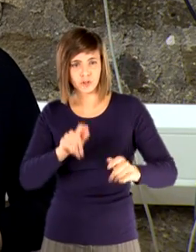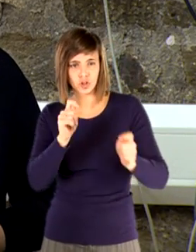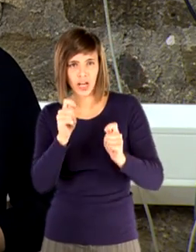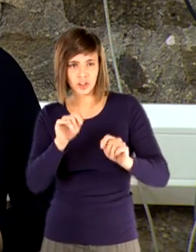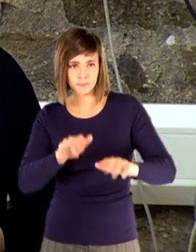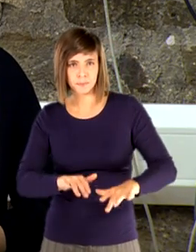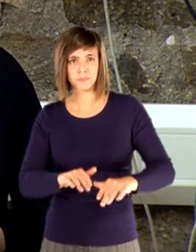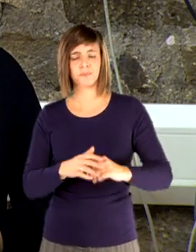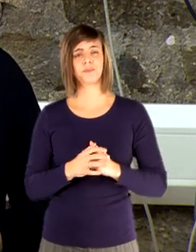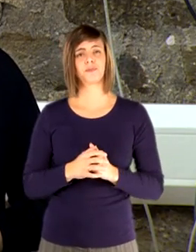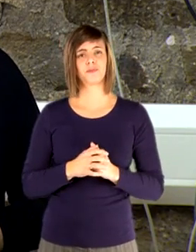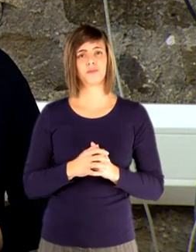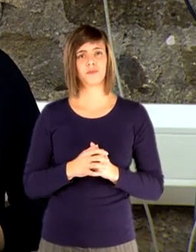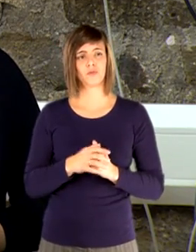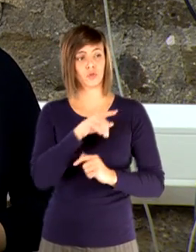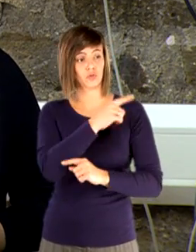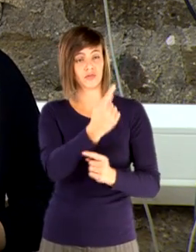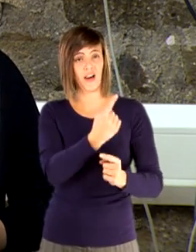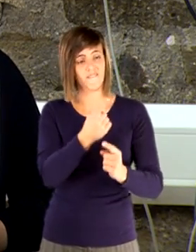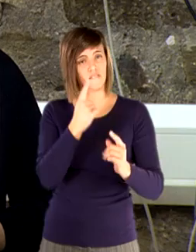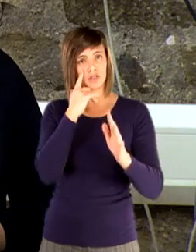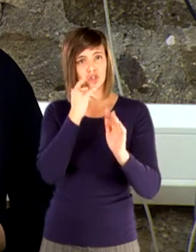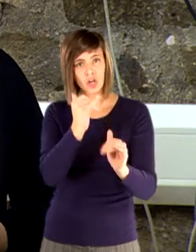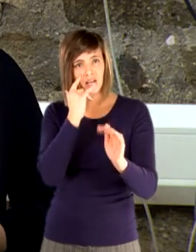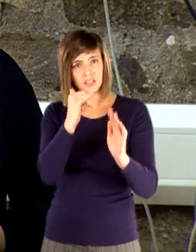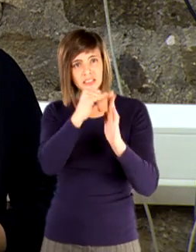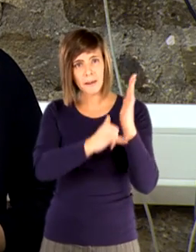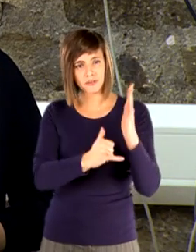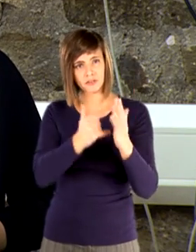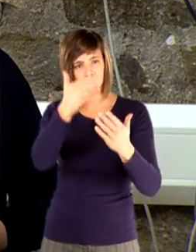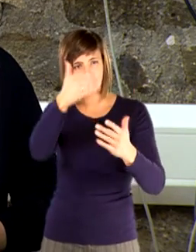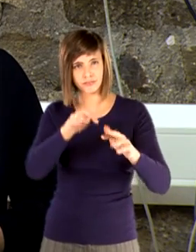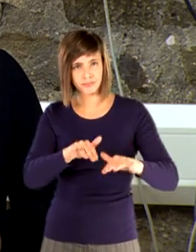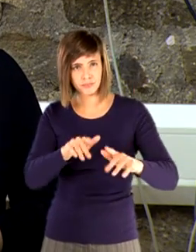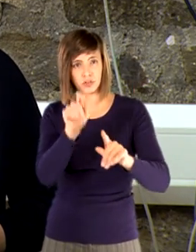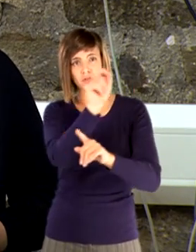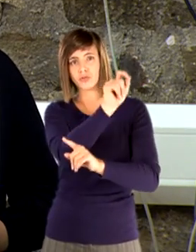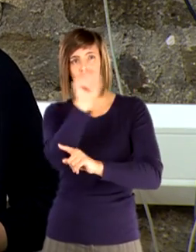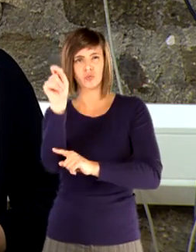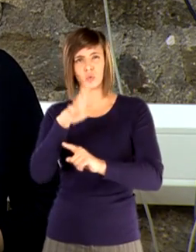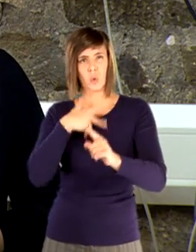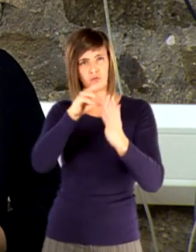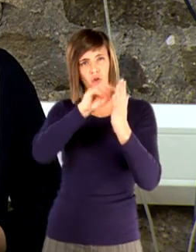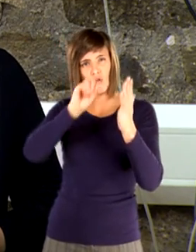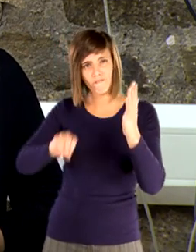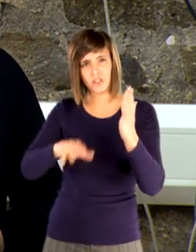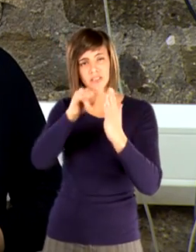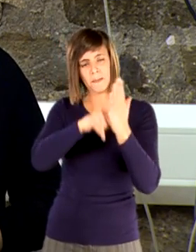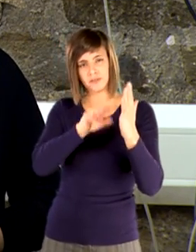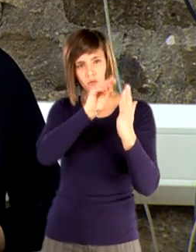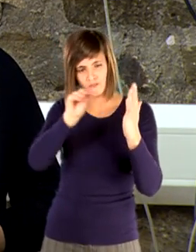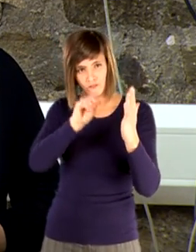amend electronically for most people. And then I would go through the statement and use strike through to cross out the bits that I don't